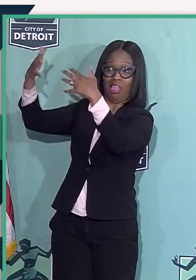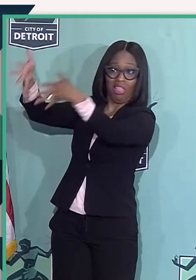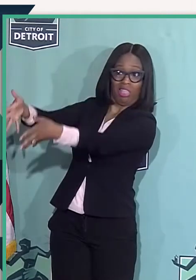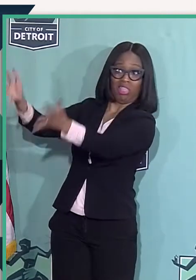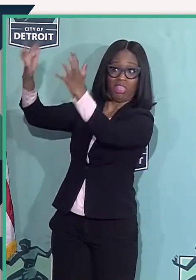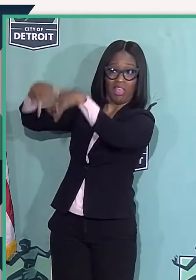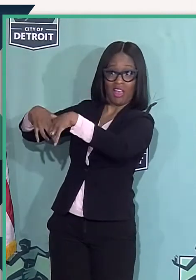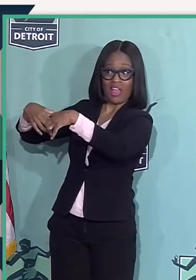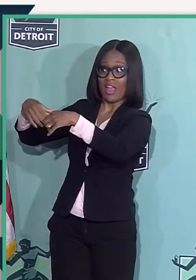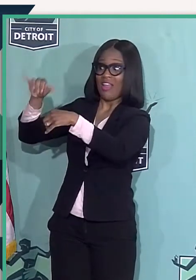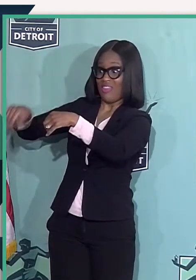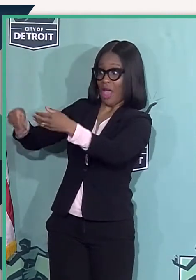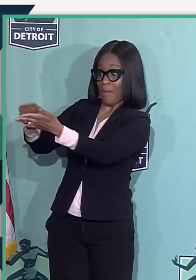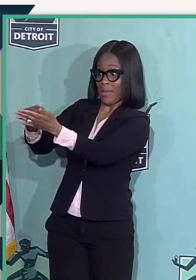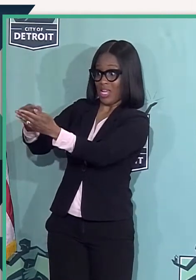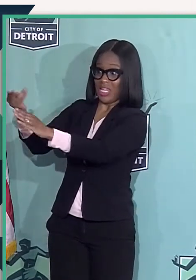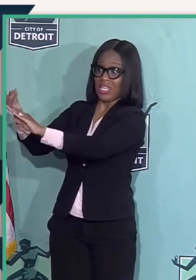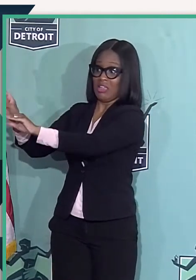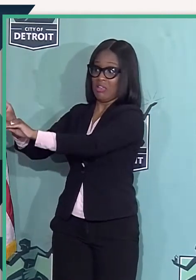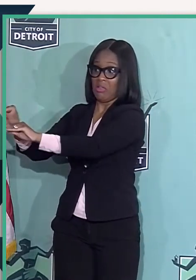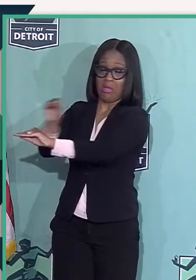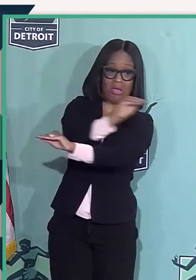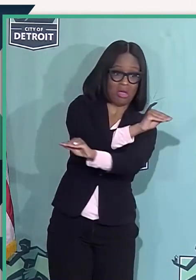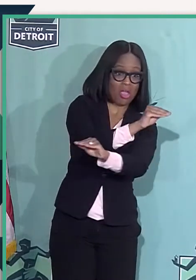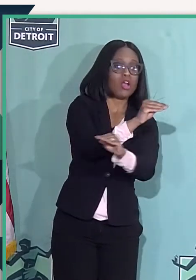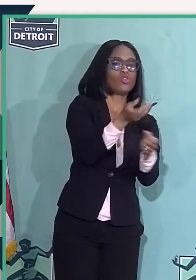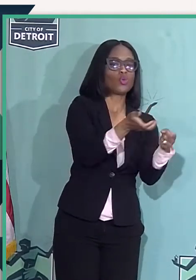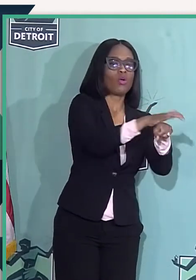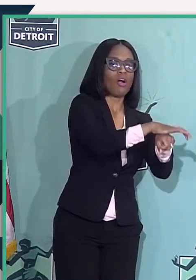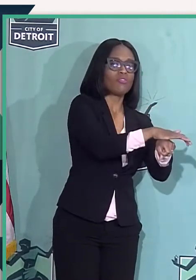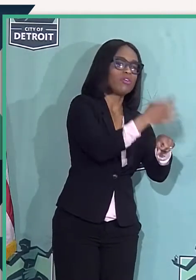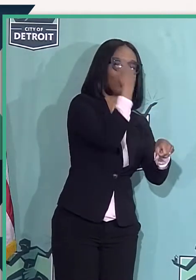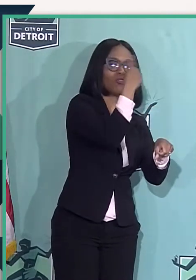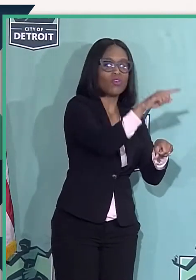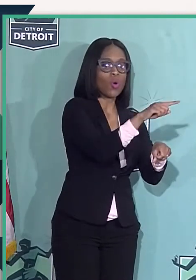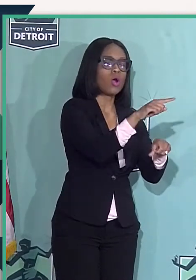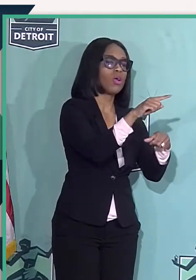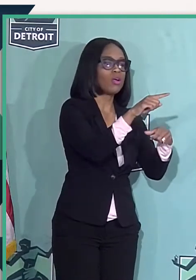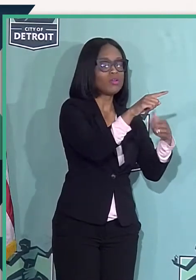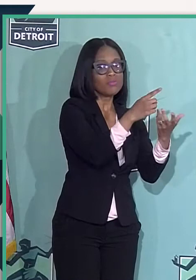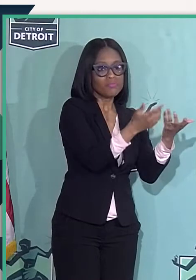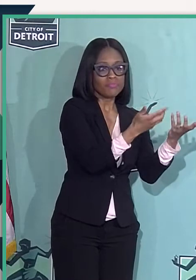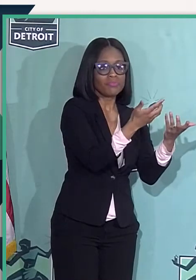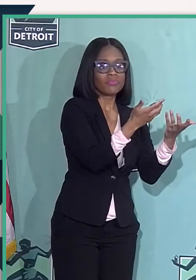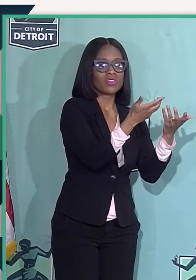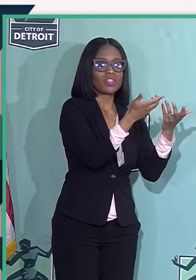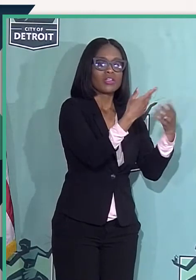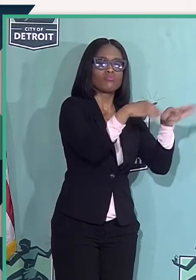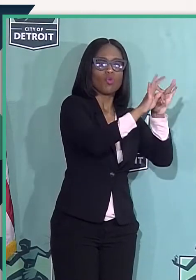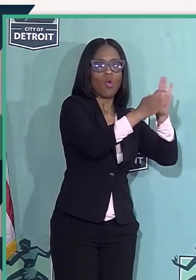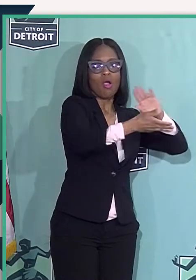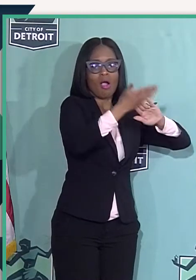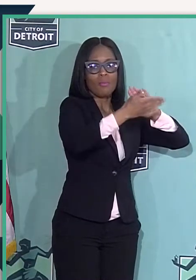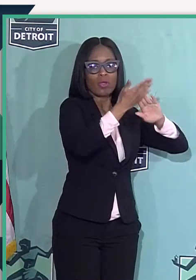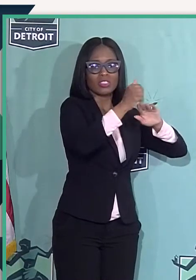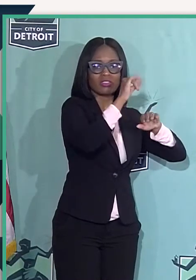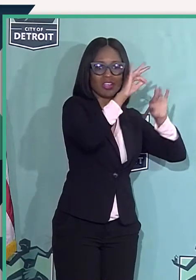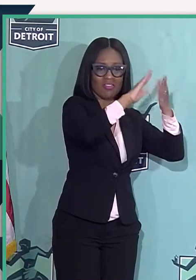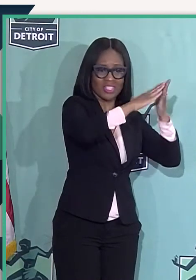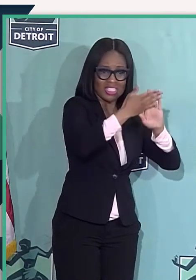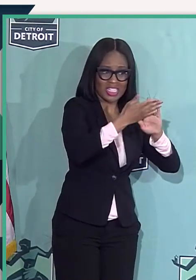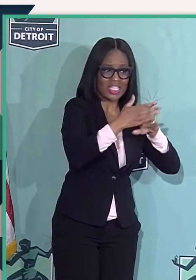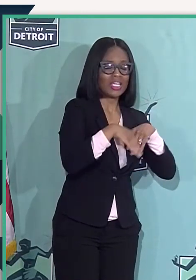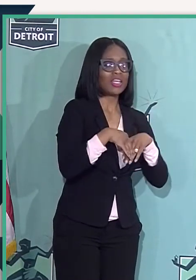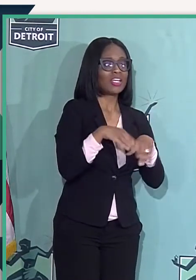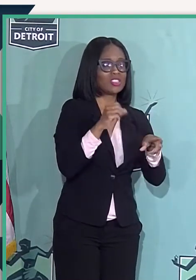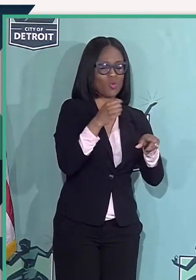that demolition money to cover the shortfalls in the essential operations. And as we've talked about, we've